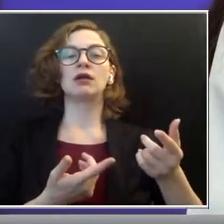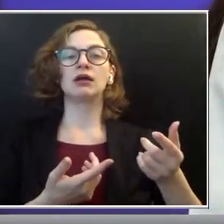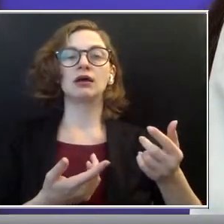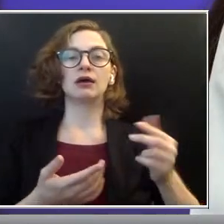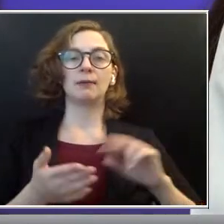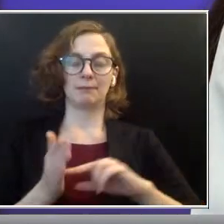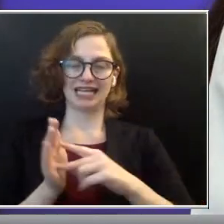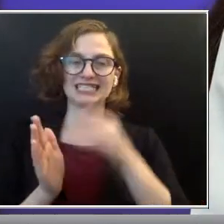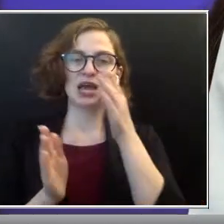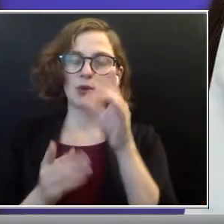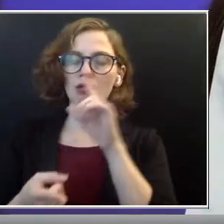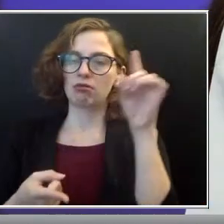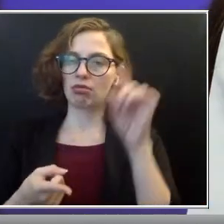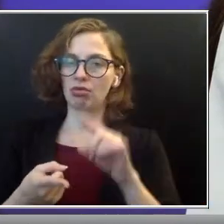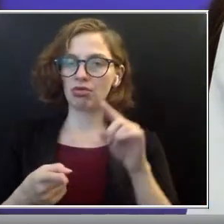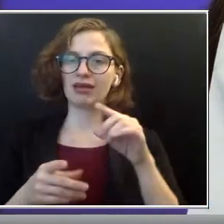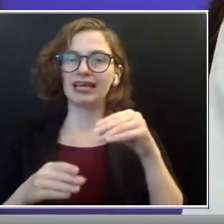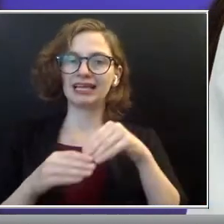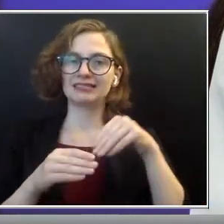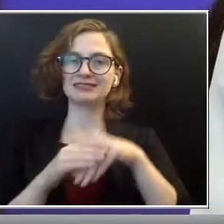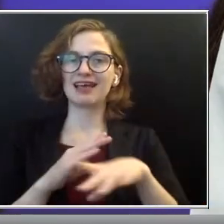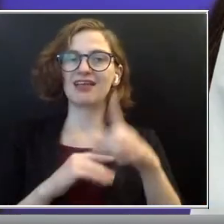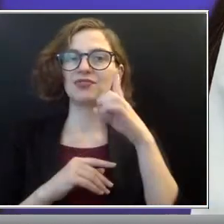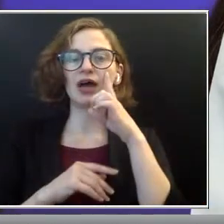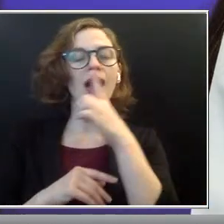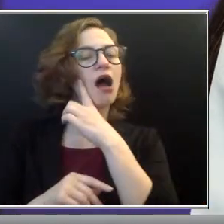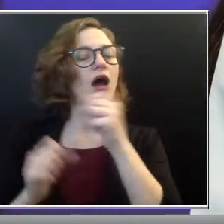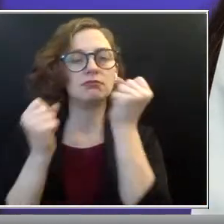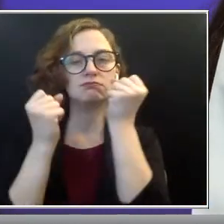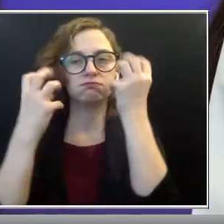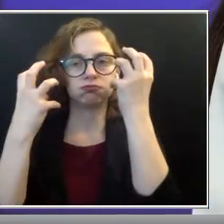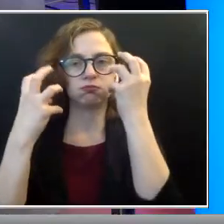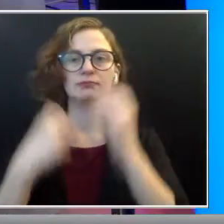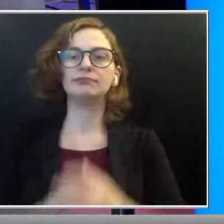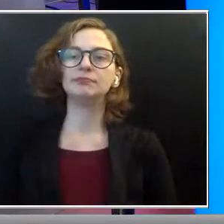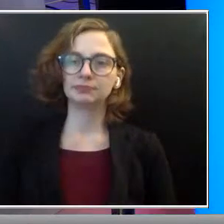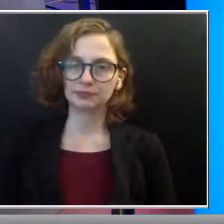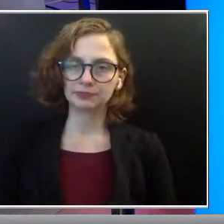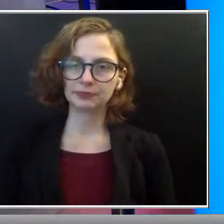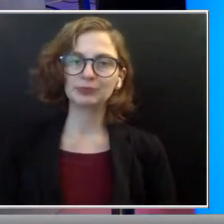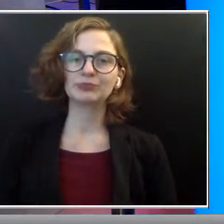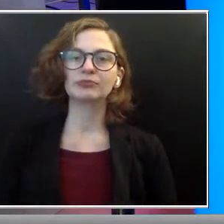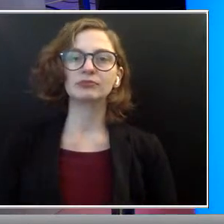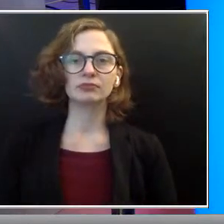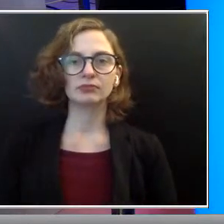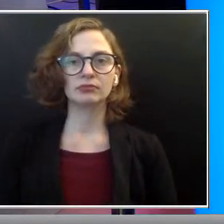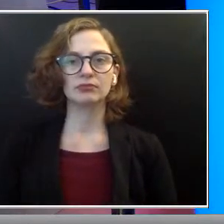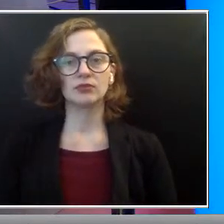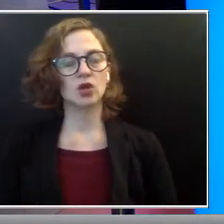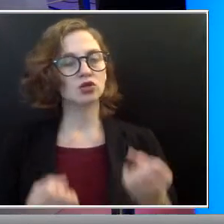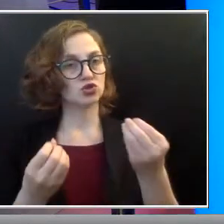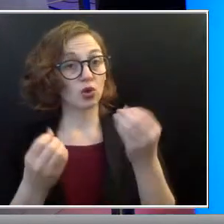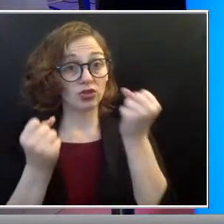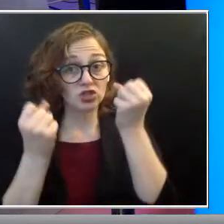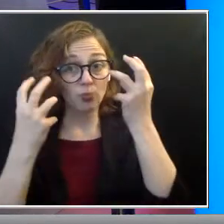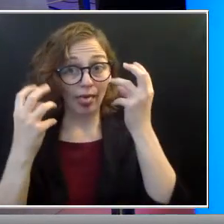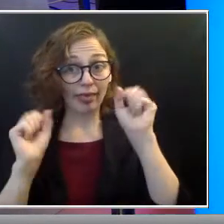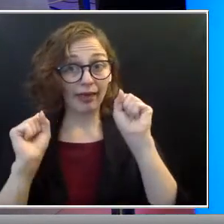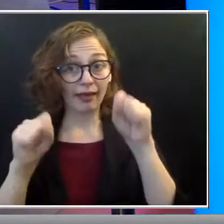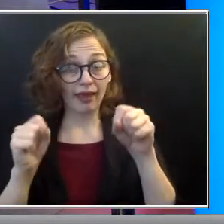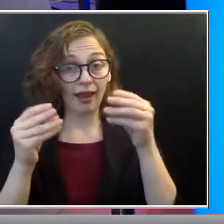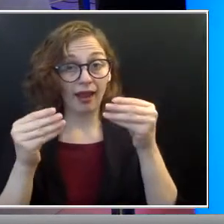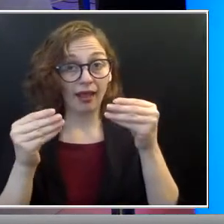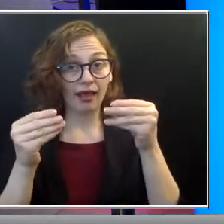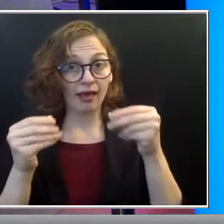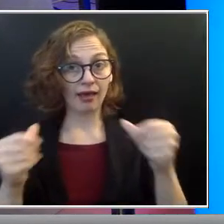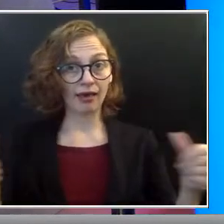less likely to stimulate inflammation and swelling around our eyes. And so the swelling can go down? Because my Aunt